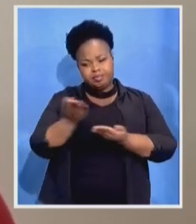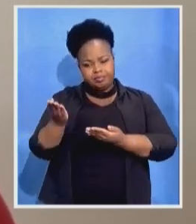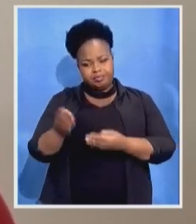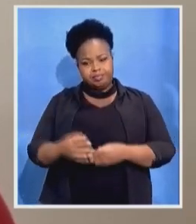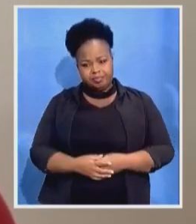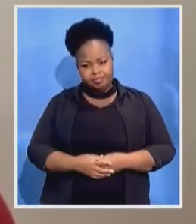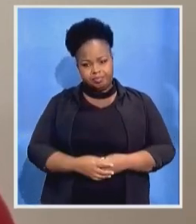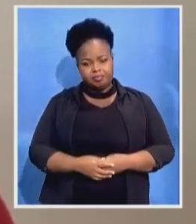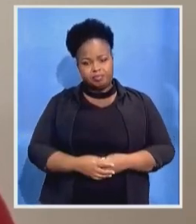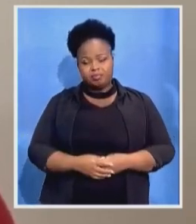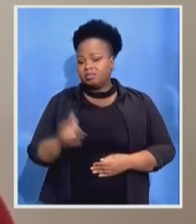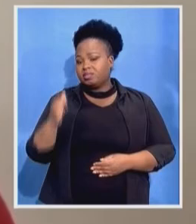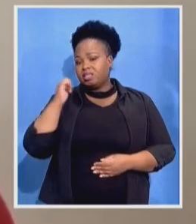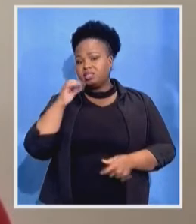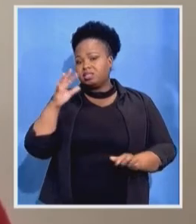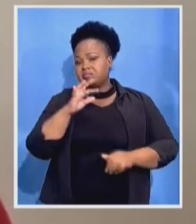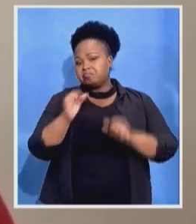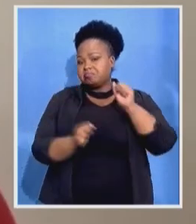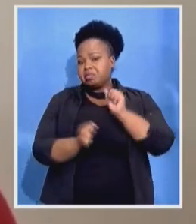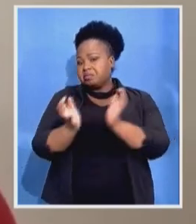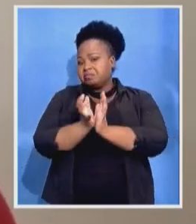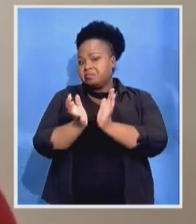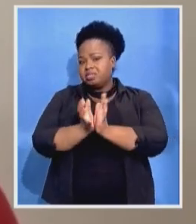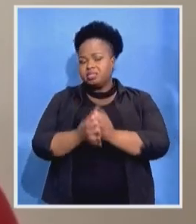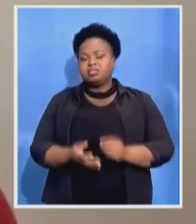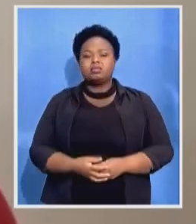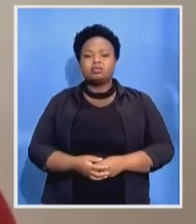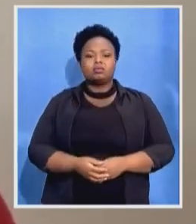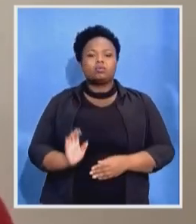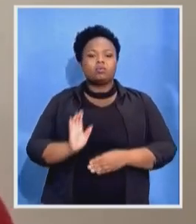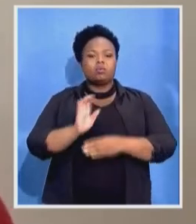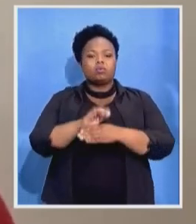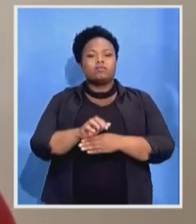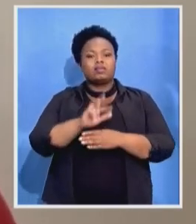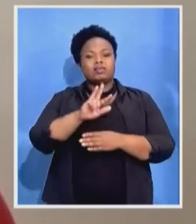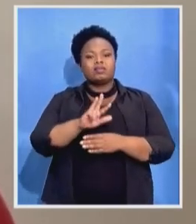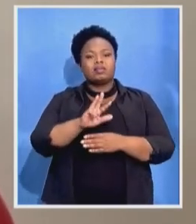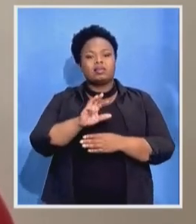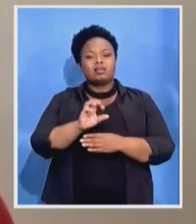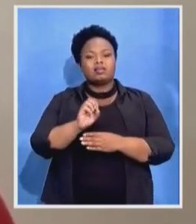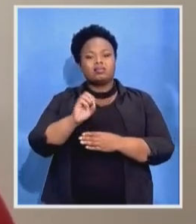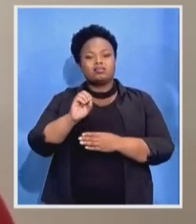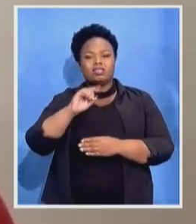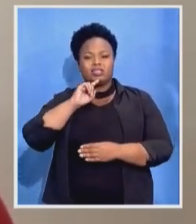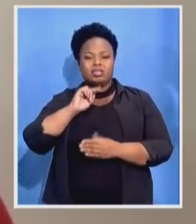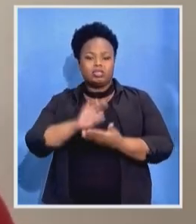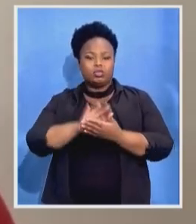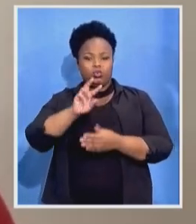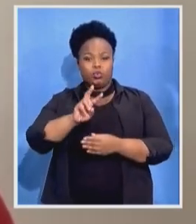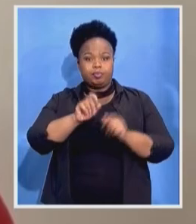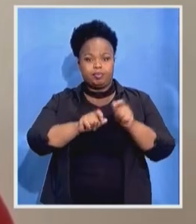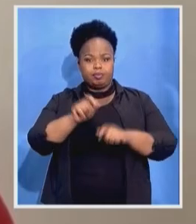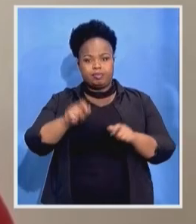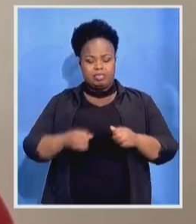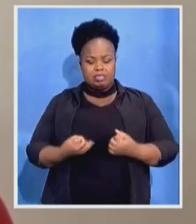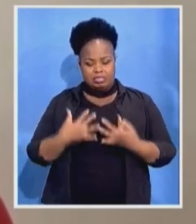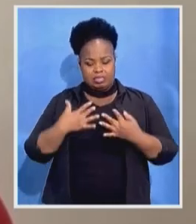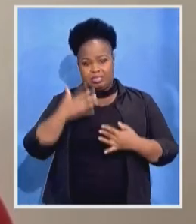over 902,000 people were recorded to have contracted the virus in the country since March this